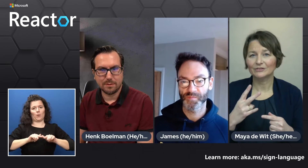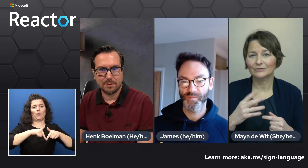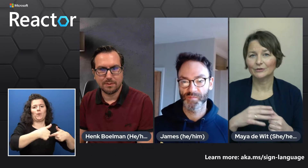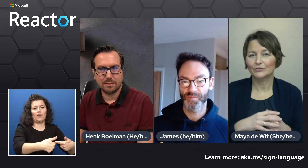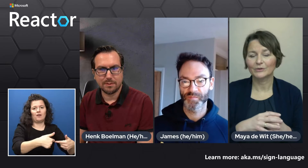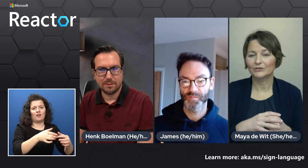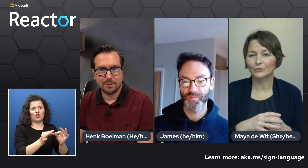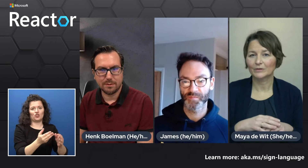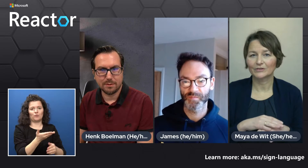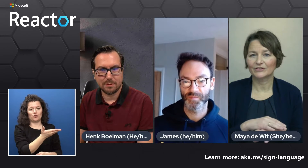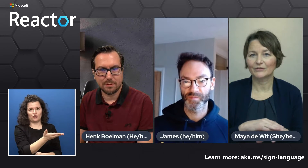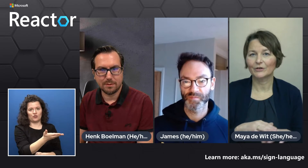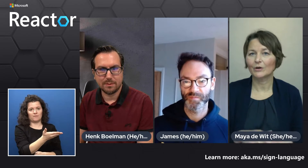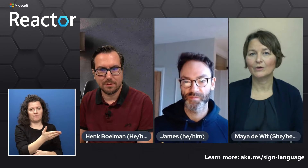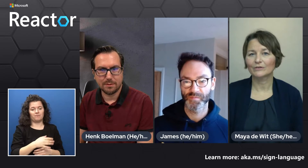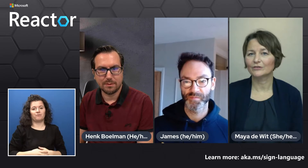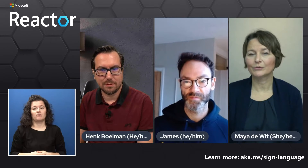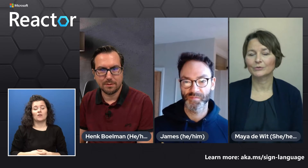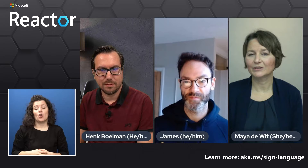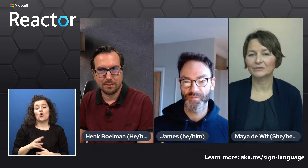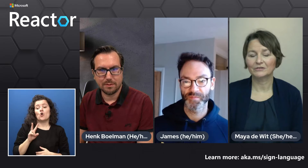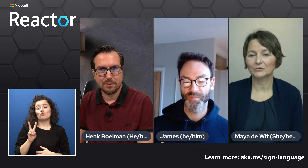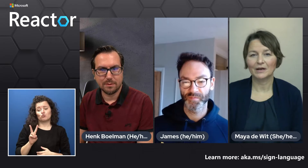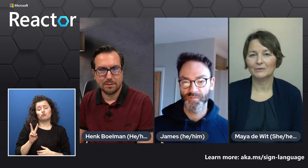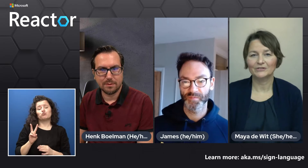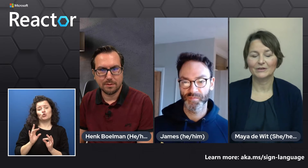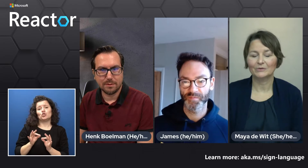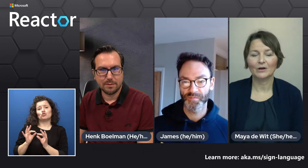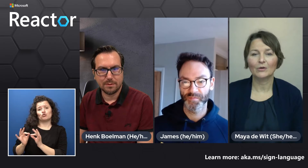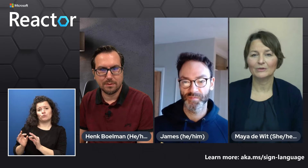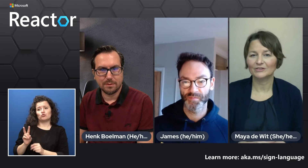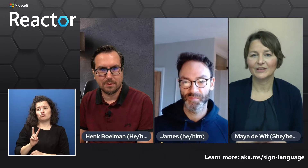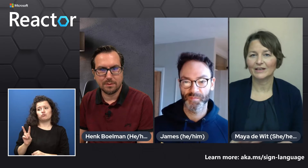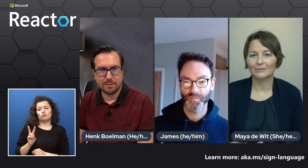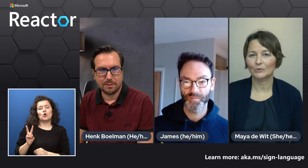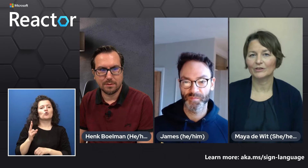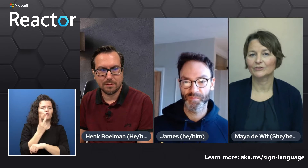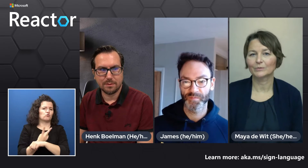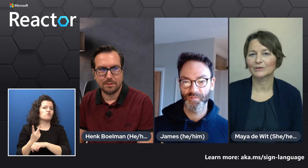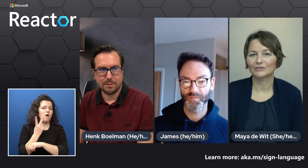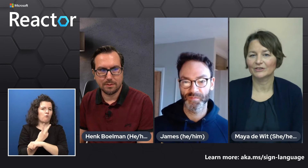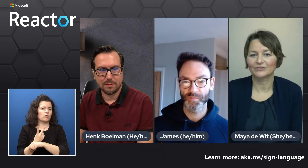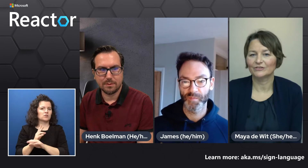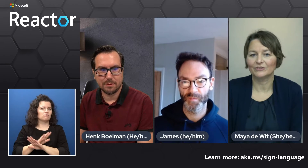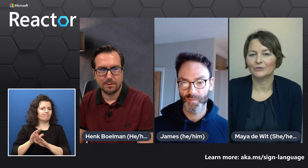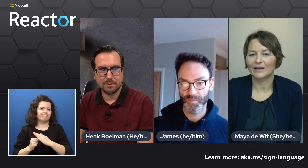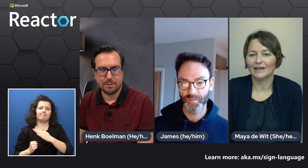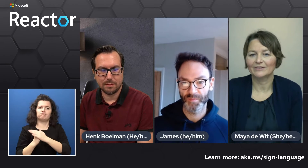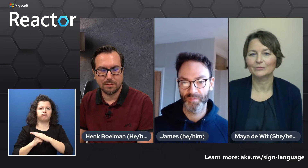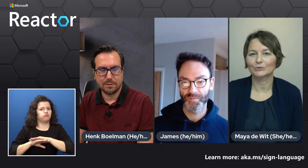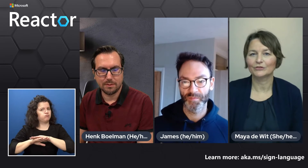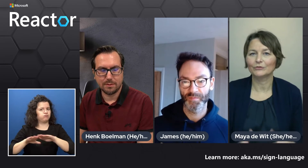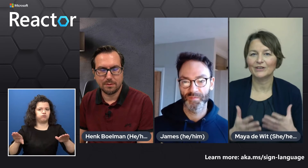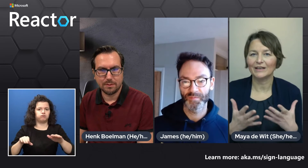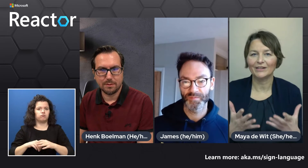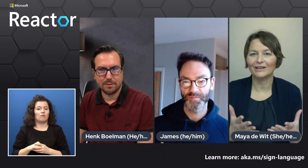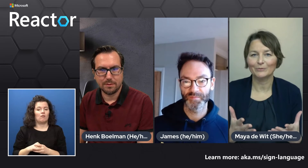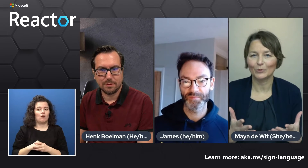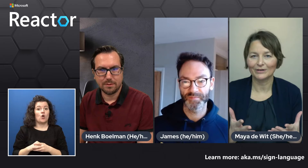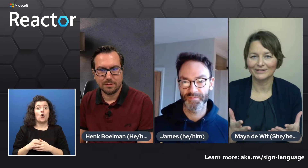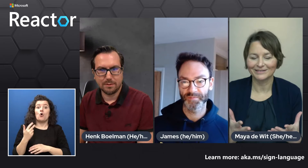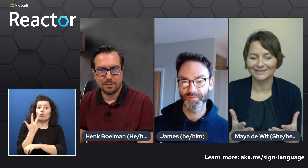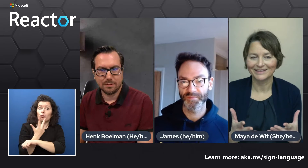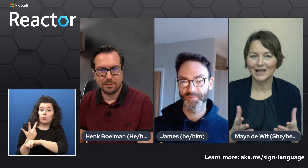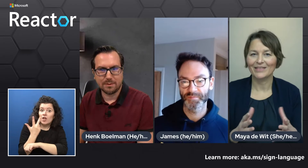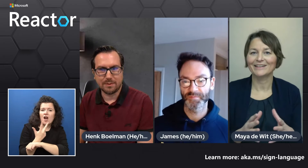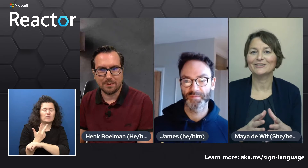hours for 2 interpreters. If you go over 2 hours, I would always say get more interpreters. You can't produce anything